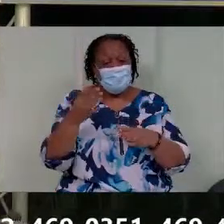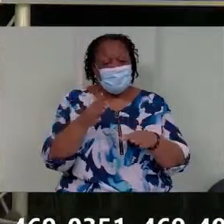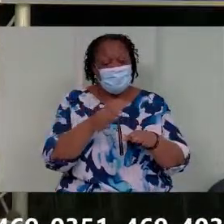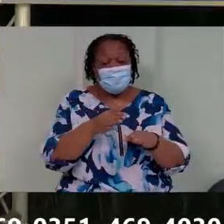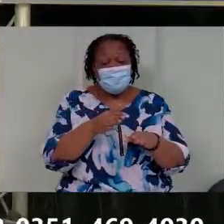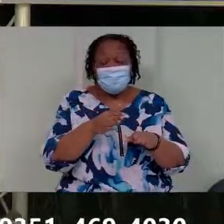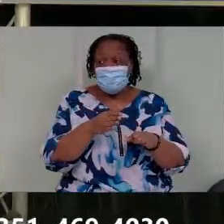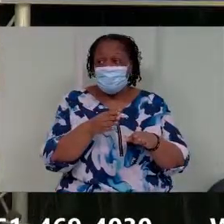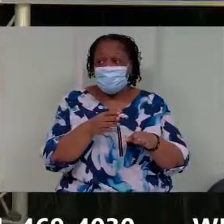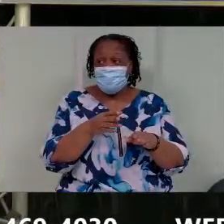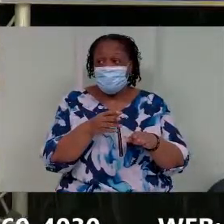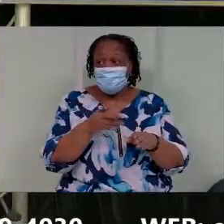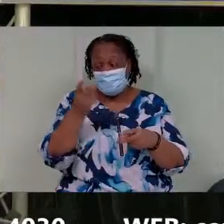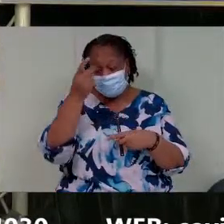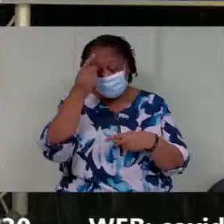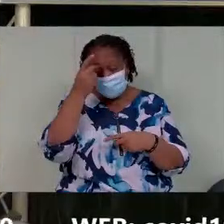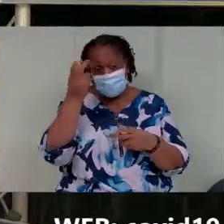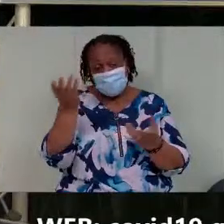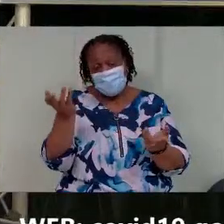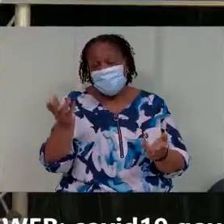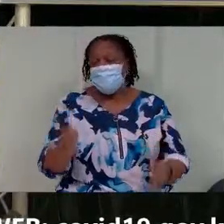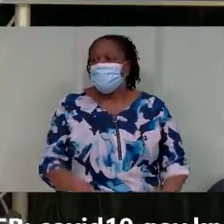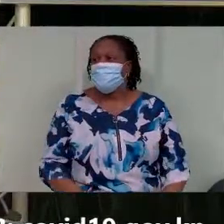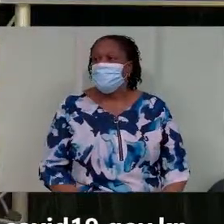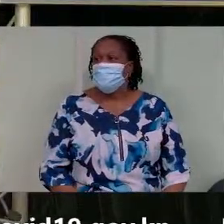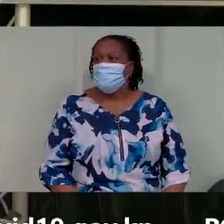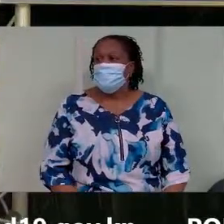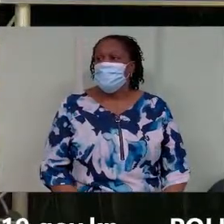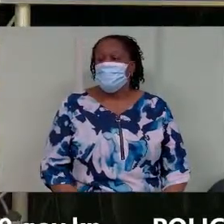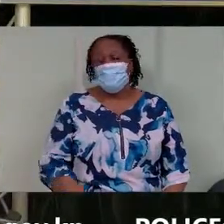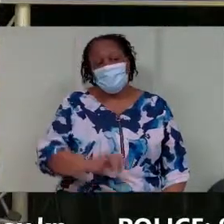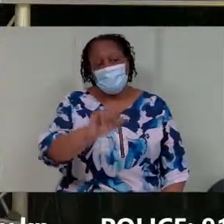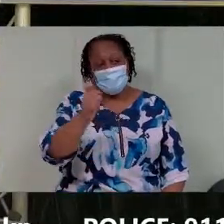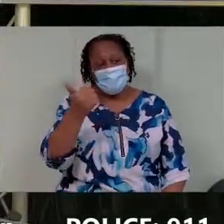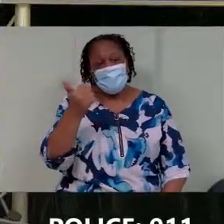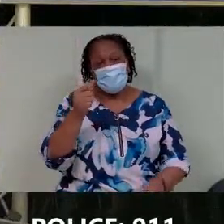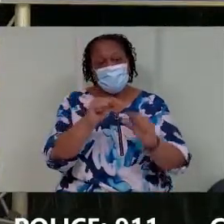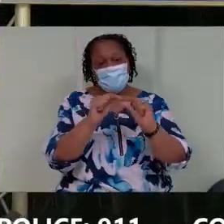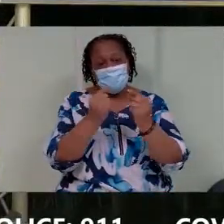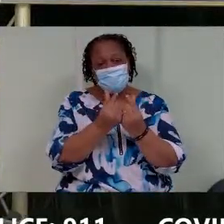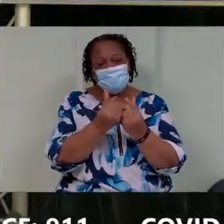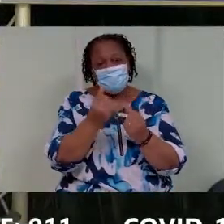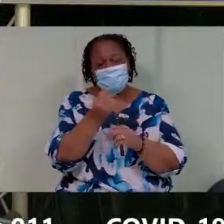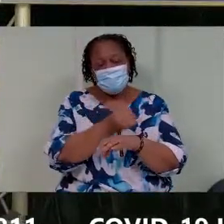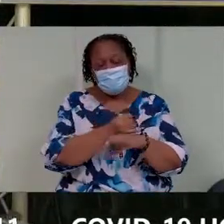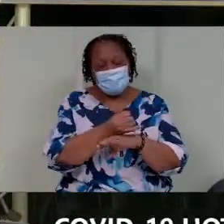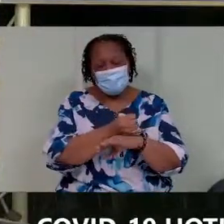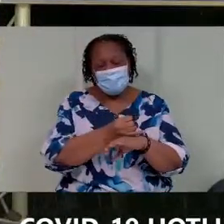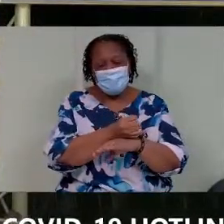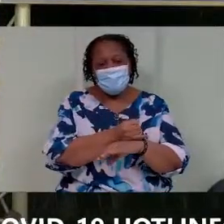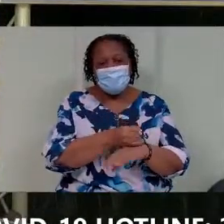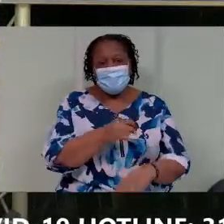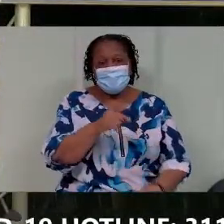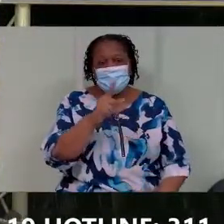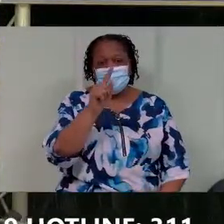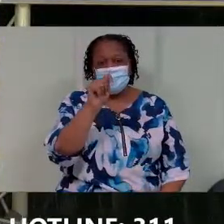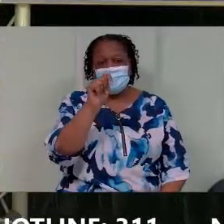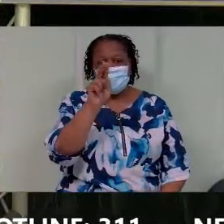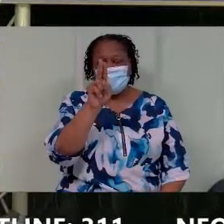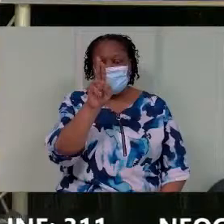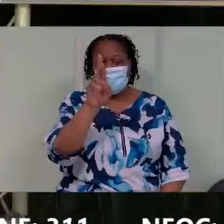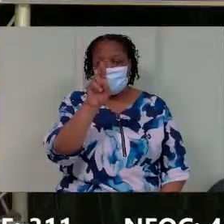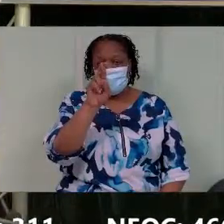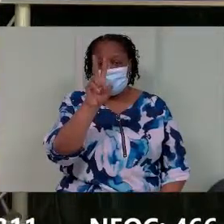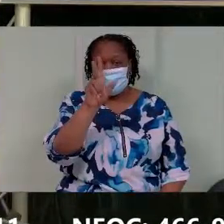is the Turks and Caicos Islands, because we have been studying a number of these countries that have opened already. And in the Turks and